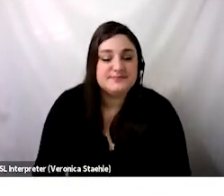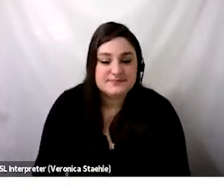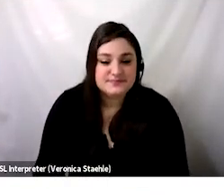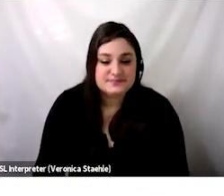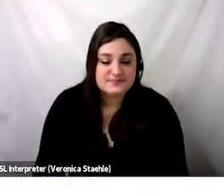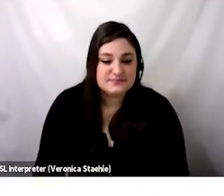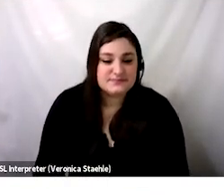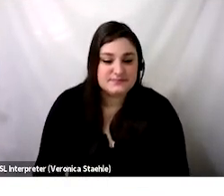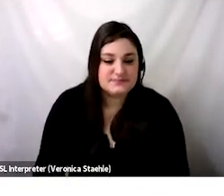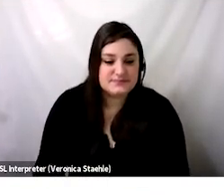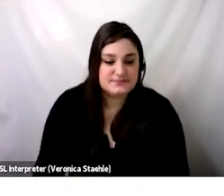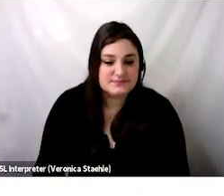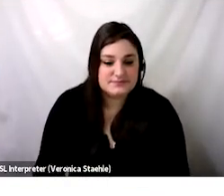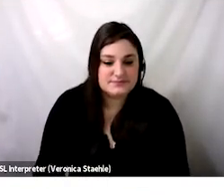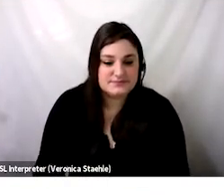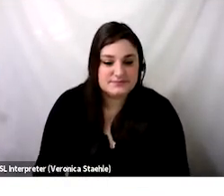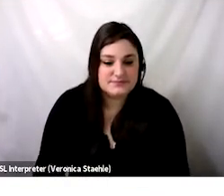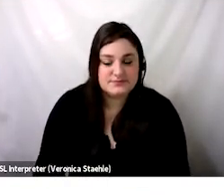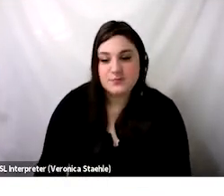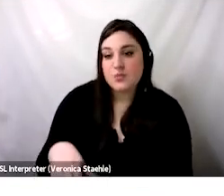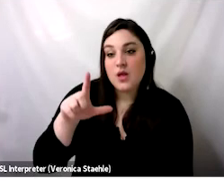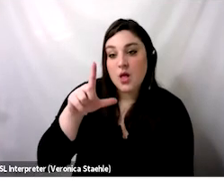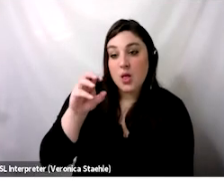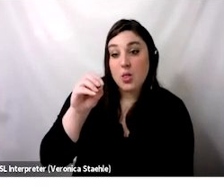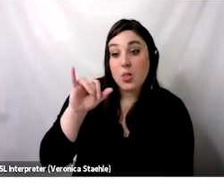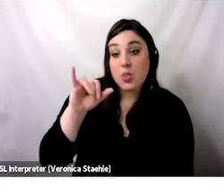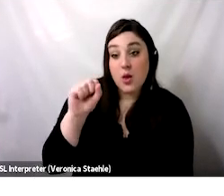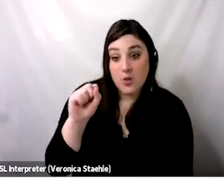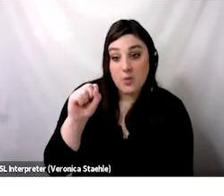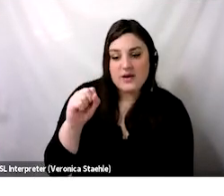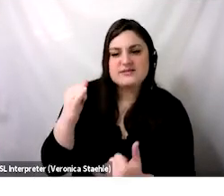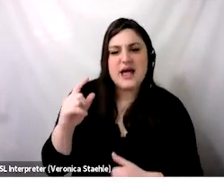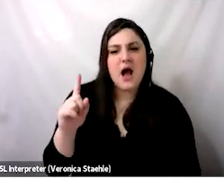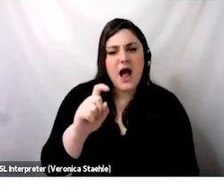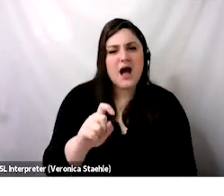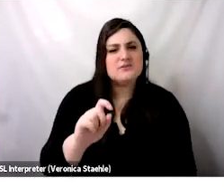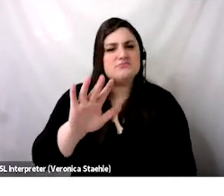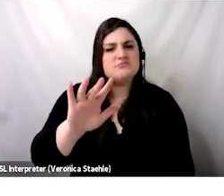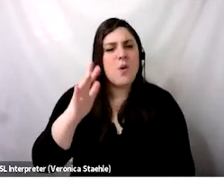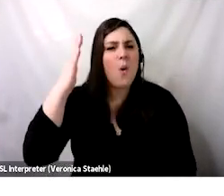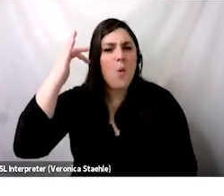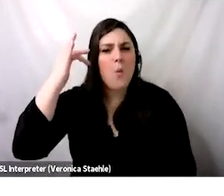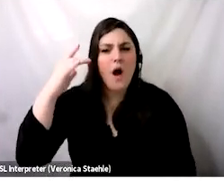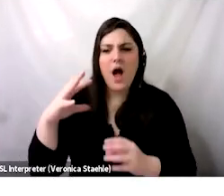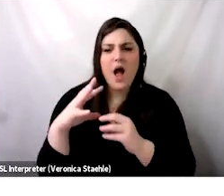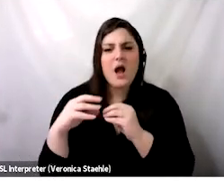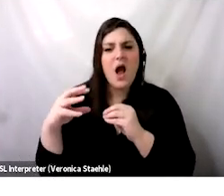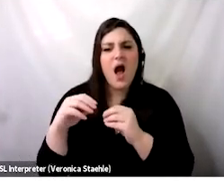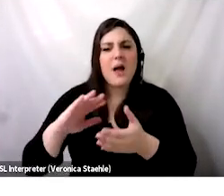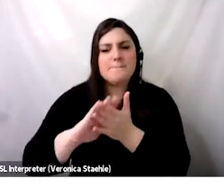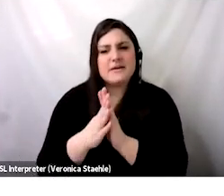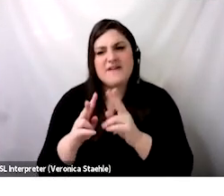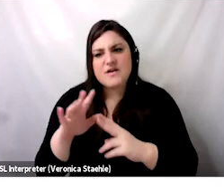sense. Lois is asking why cotton became such an attractive